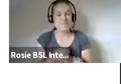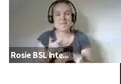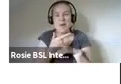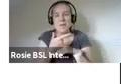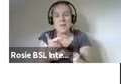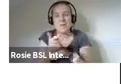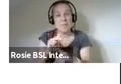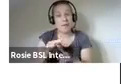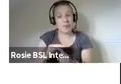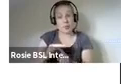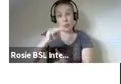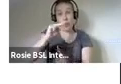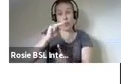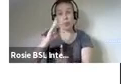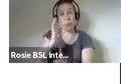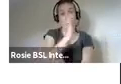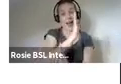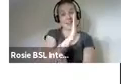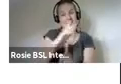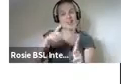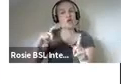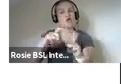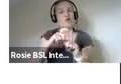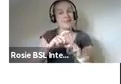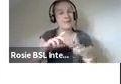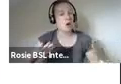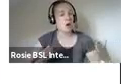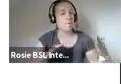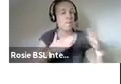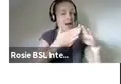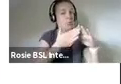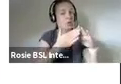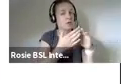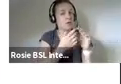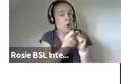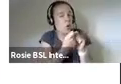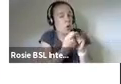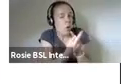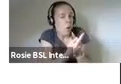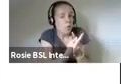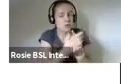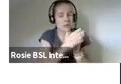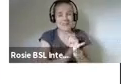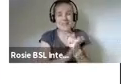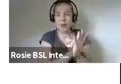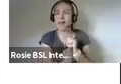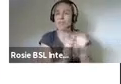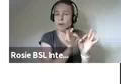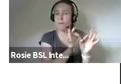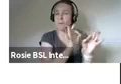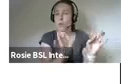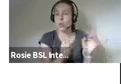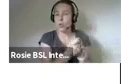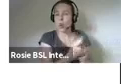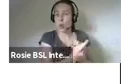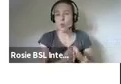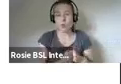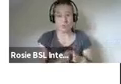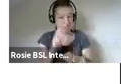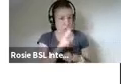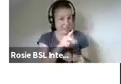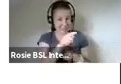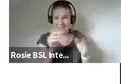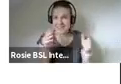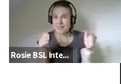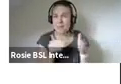north west, in the Drakensberg Mountains, close to the South African border. And you see how small everything